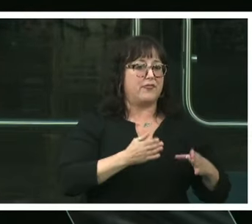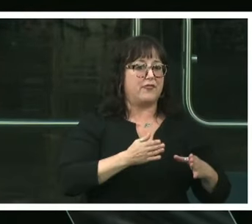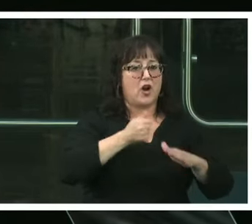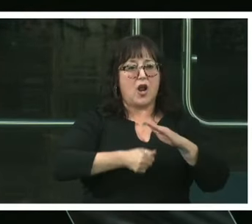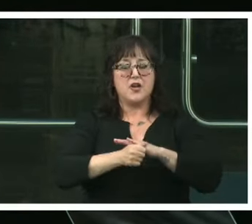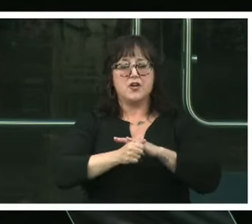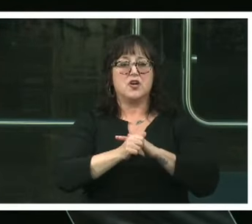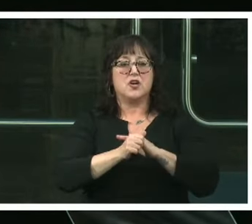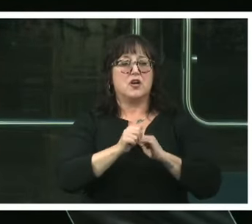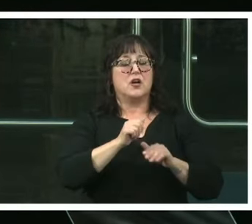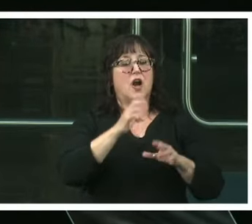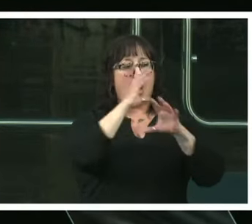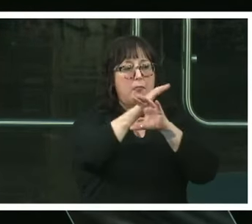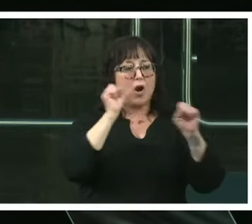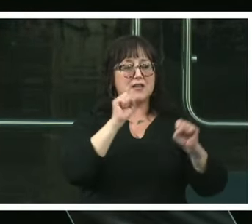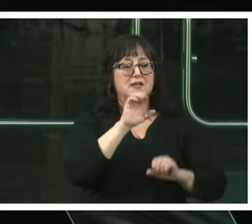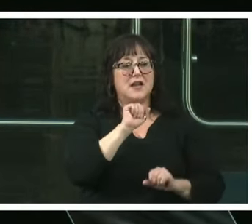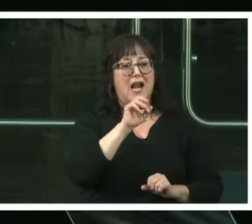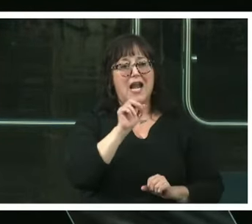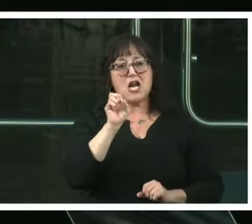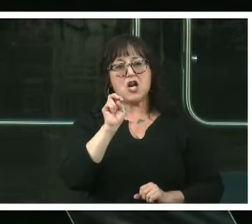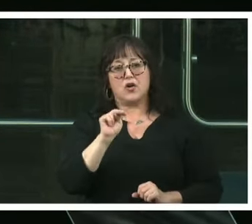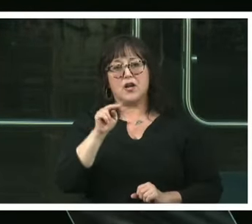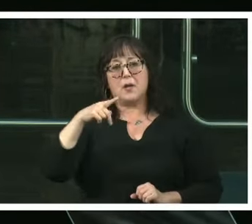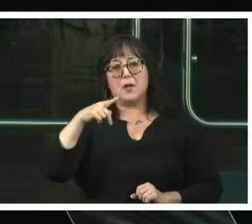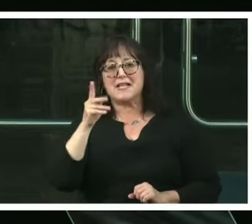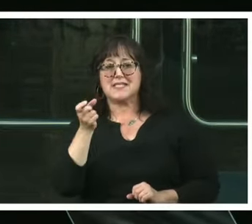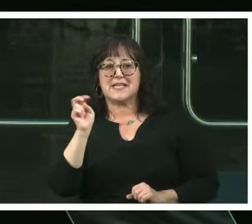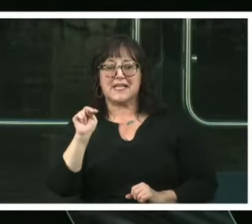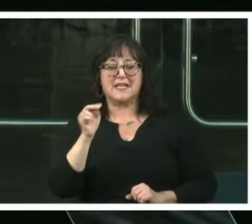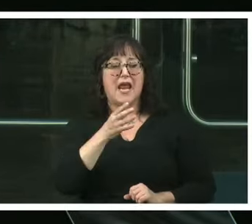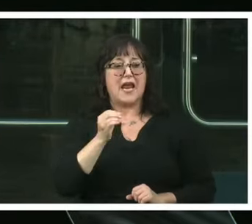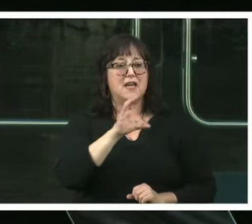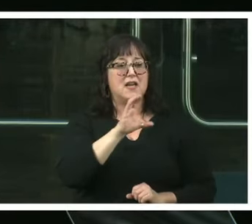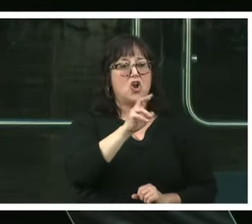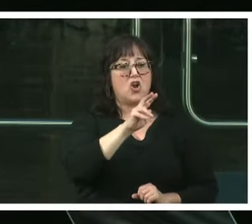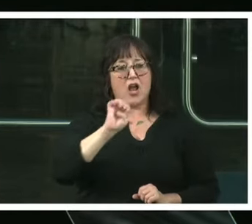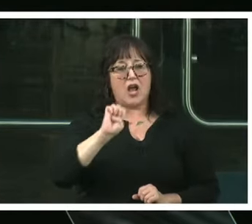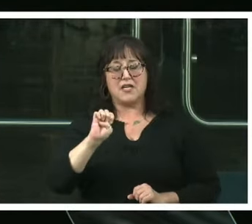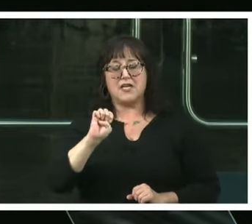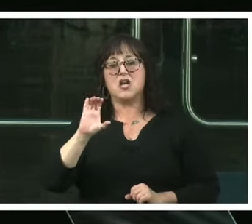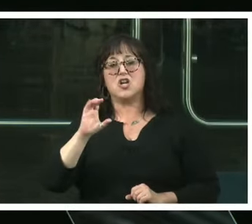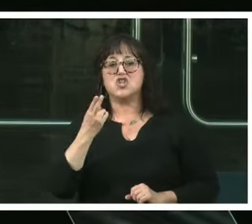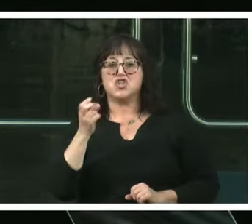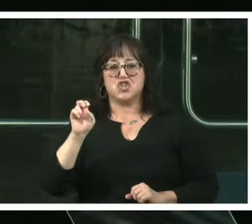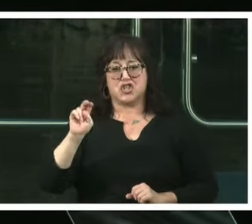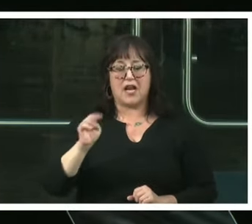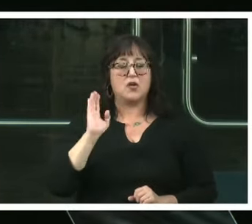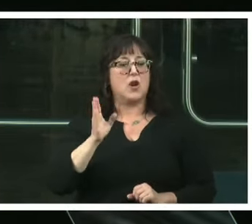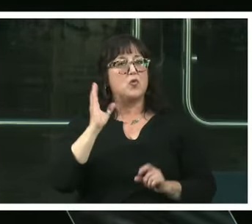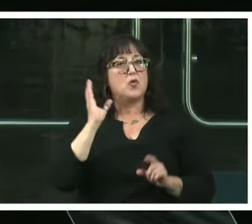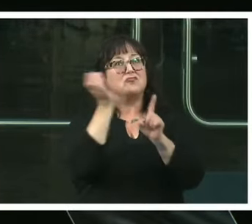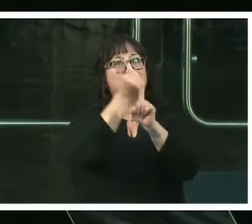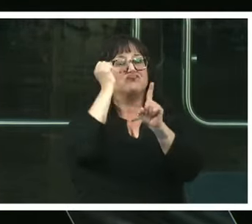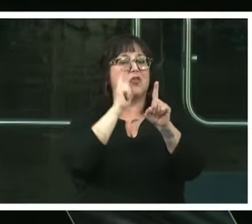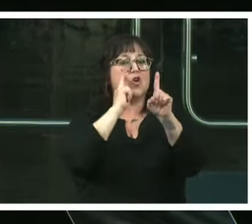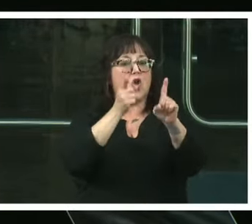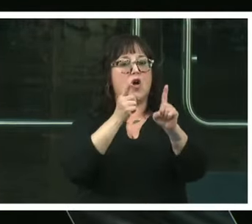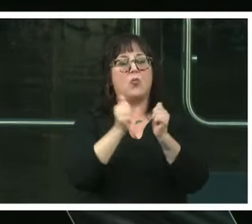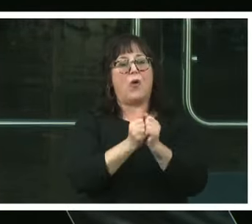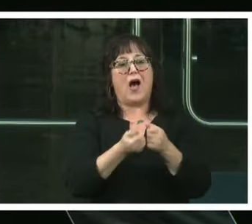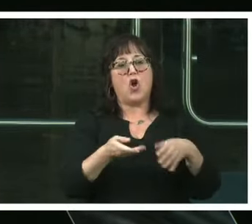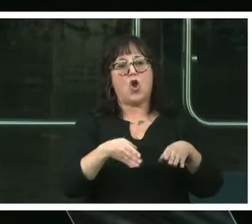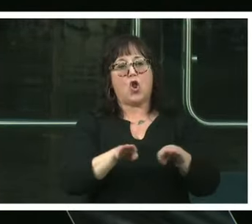Aaron Peskin and Budget Chair Connie Chan, we will achieve our goals while closing our